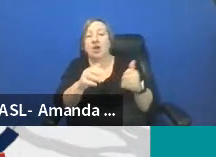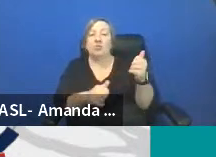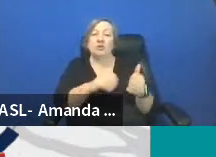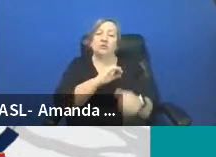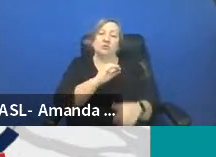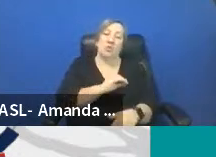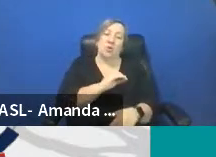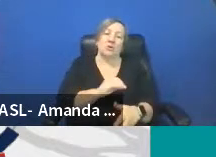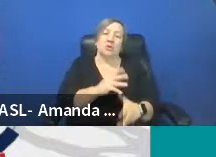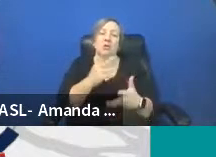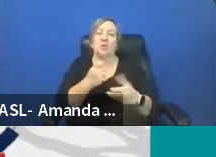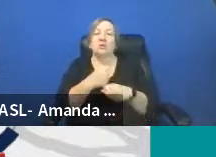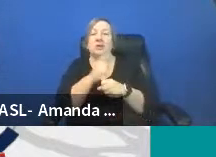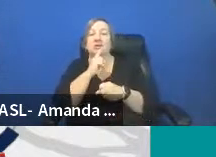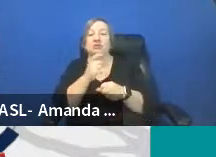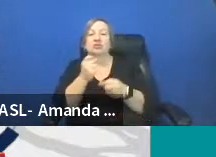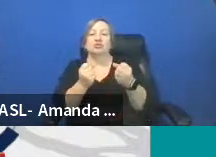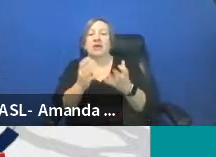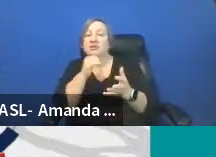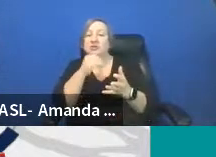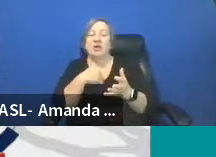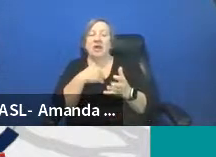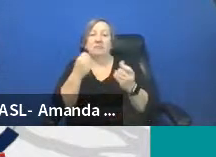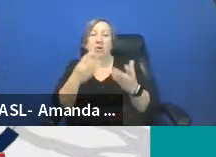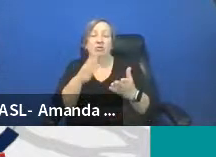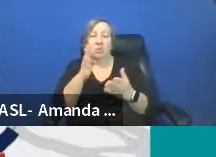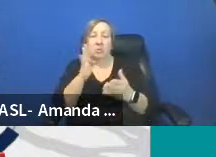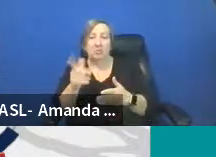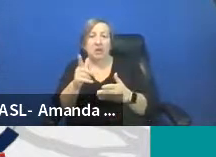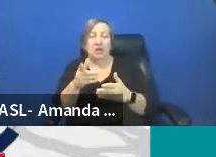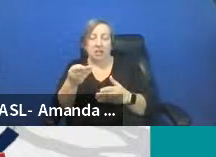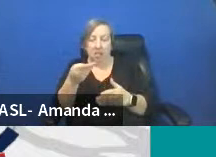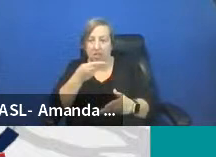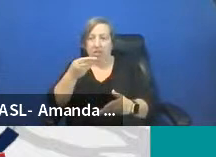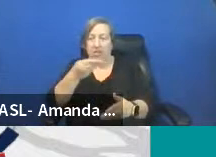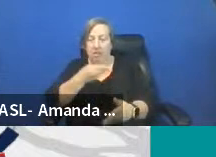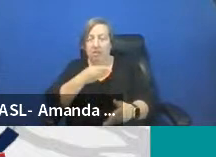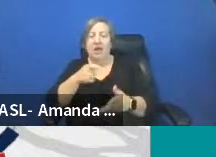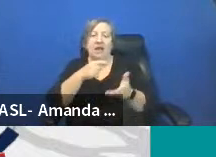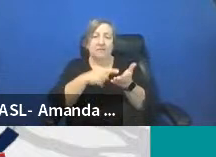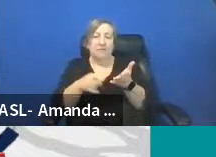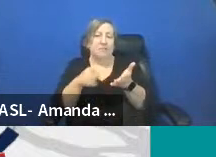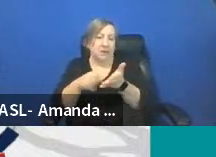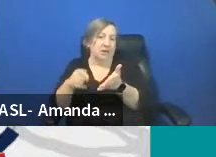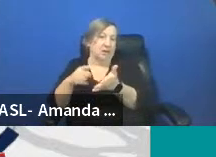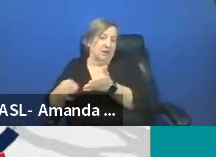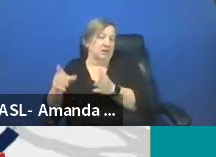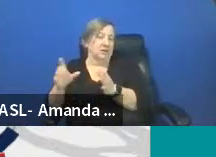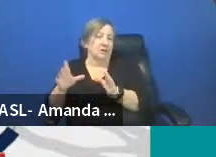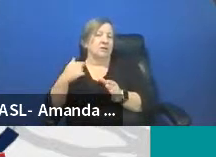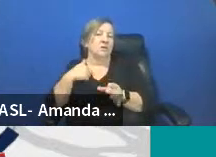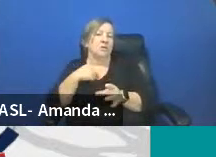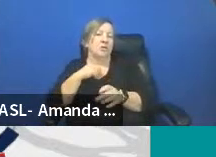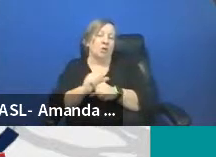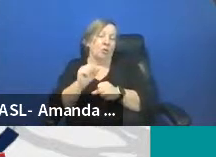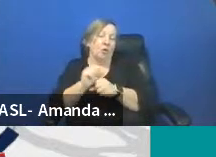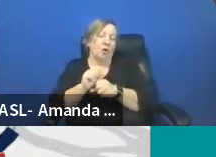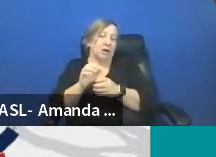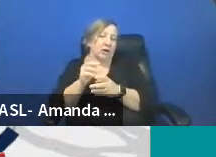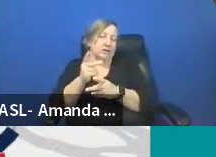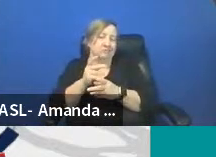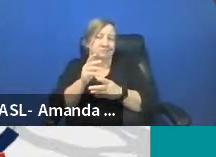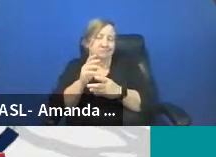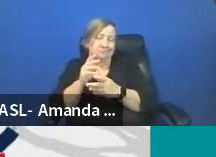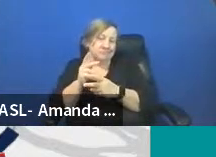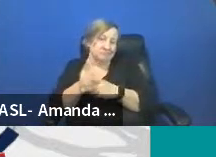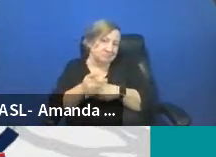that the drivers don't have multiple bills that come into their house that they have to pay. So we are working very closely together to make